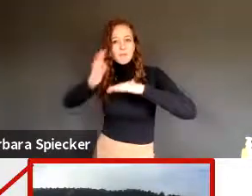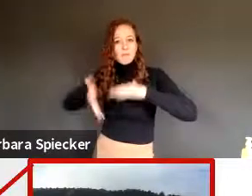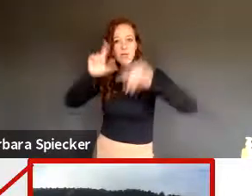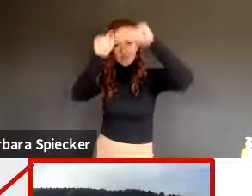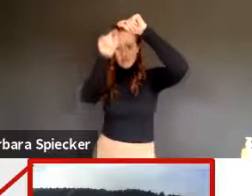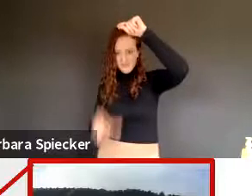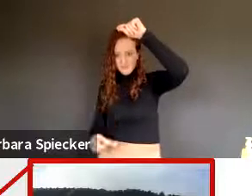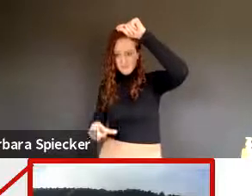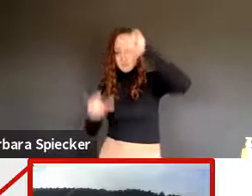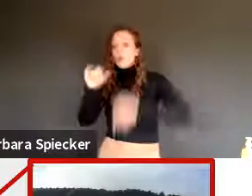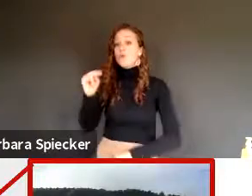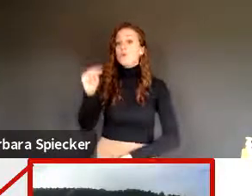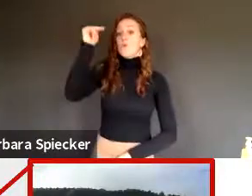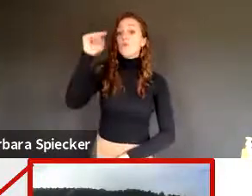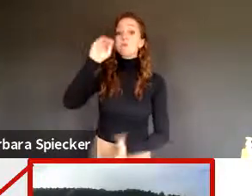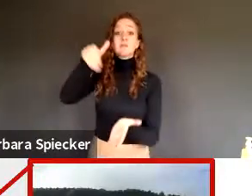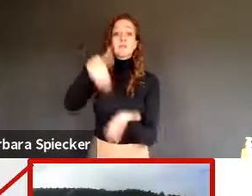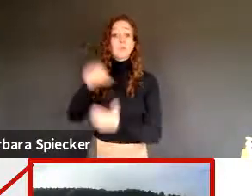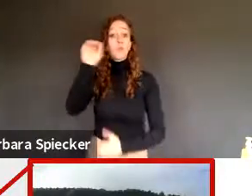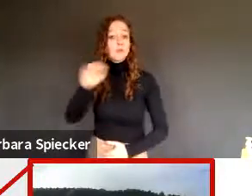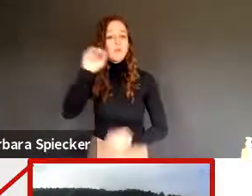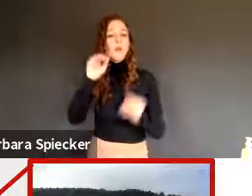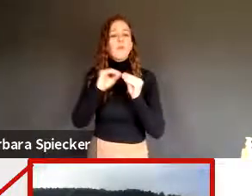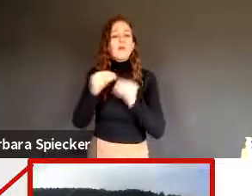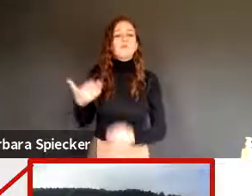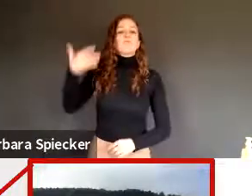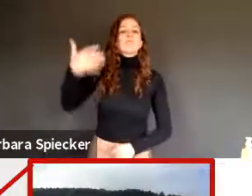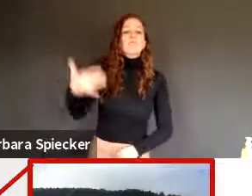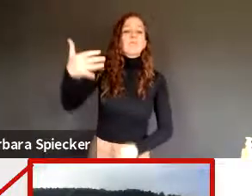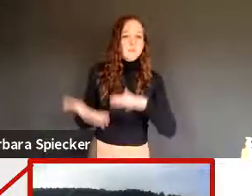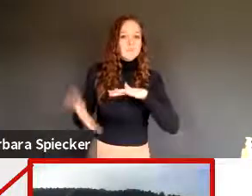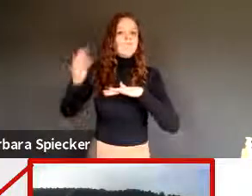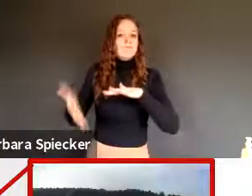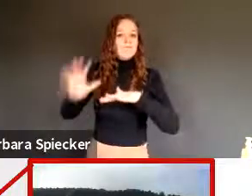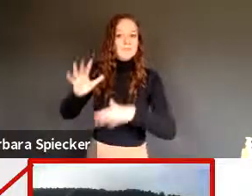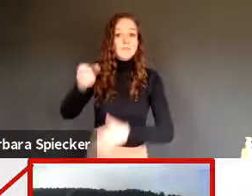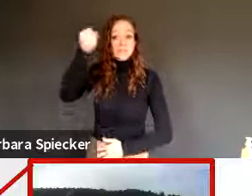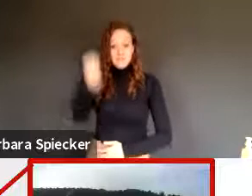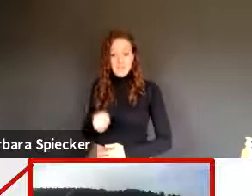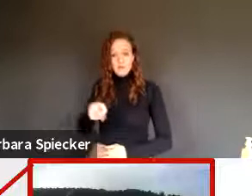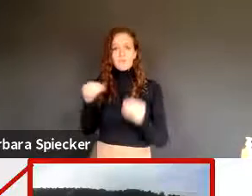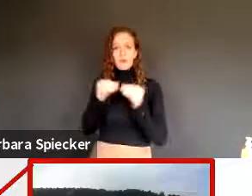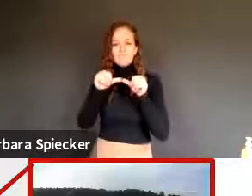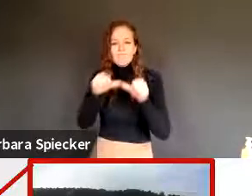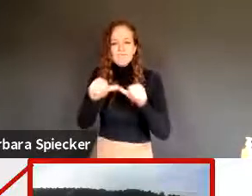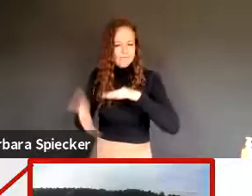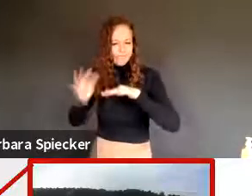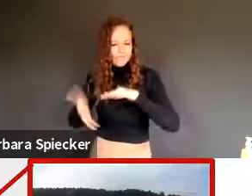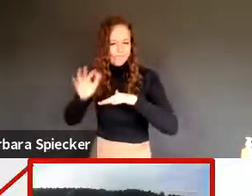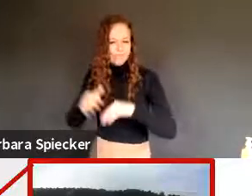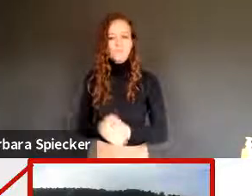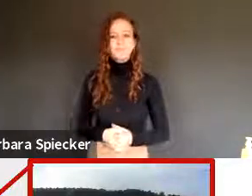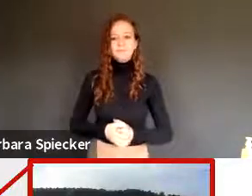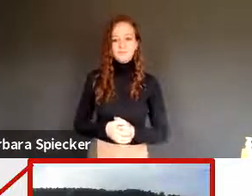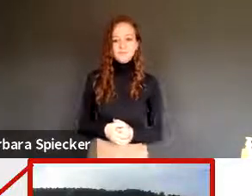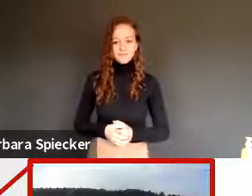southern. These 3 regions are situated along that same upwelling gradient I mentioned before, with northern and central Oregon experiencing